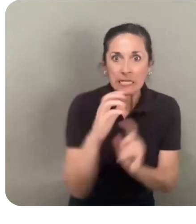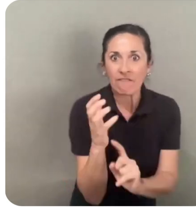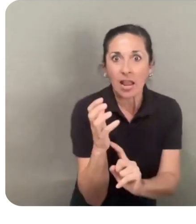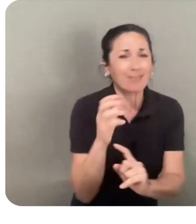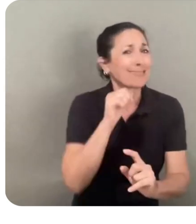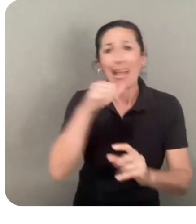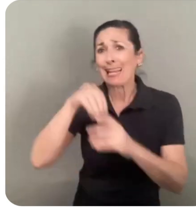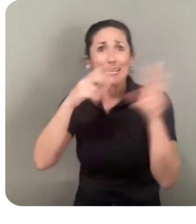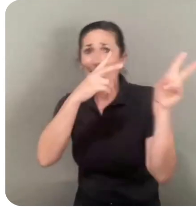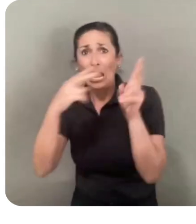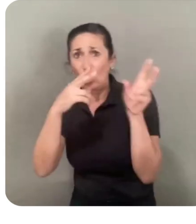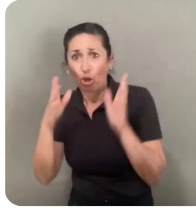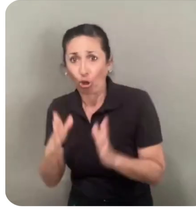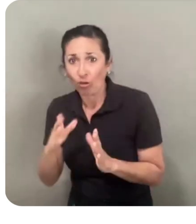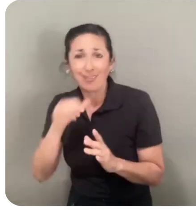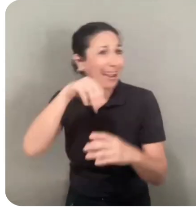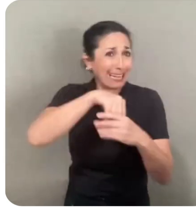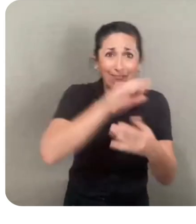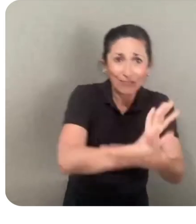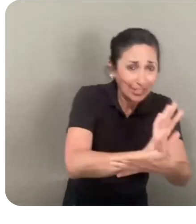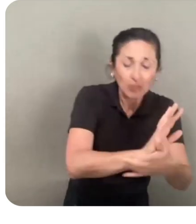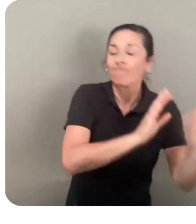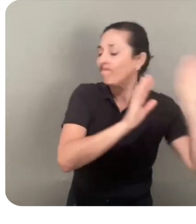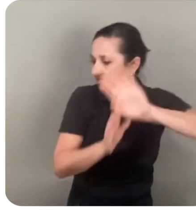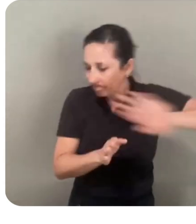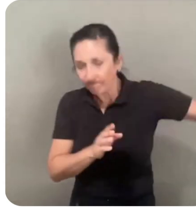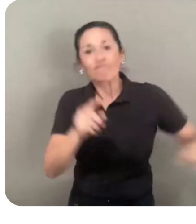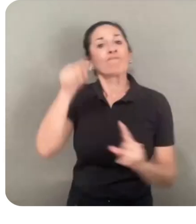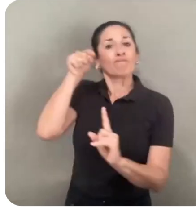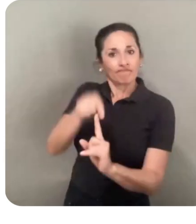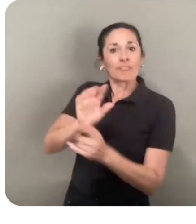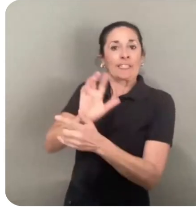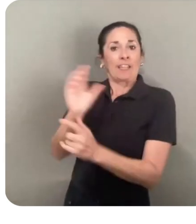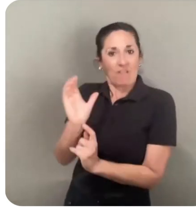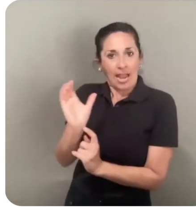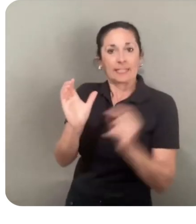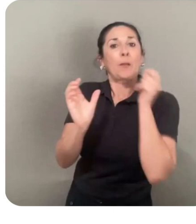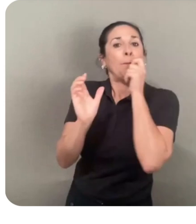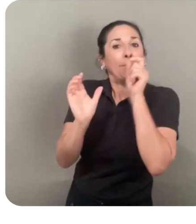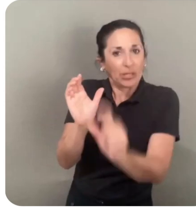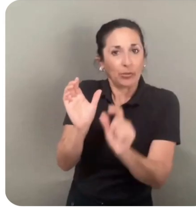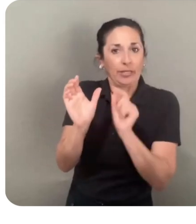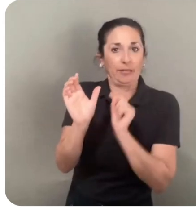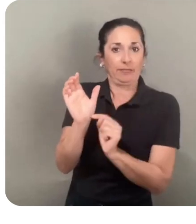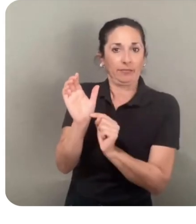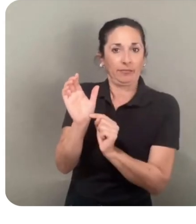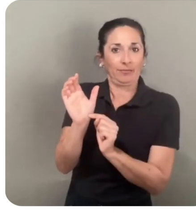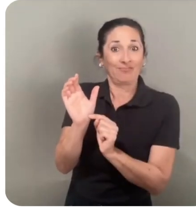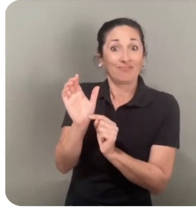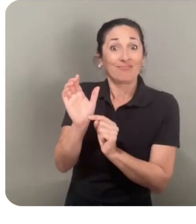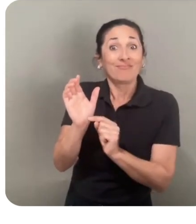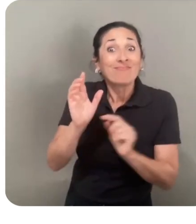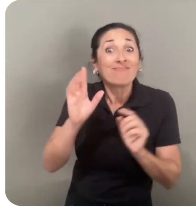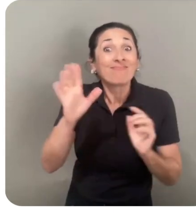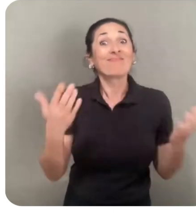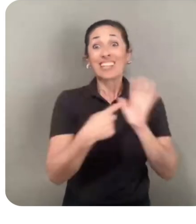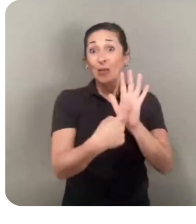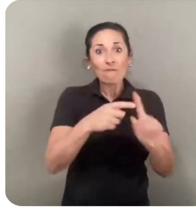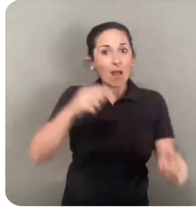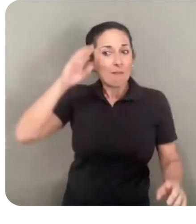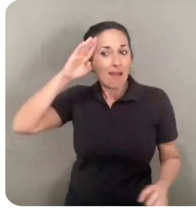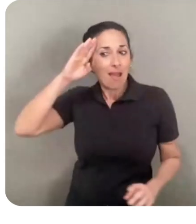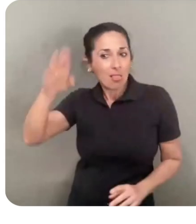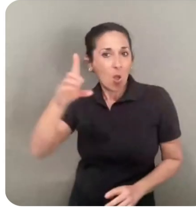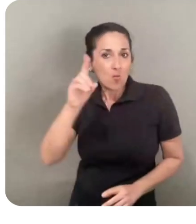editor, not on videos, in the device, period. Here is an example from Hello